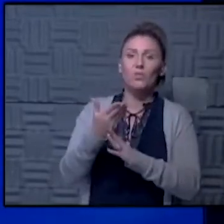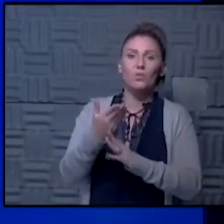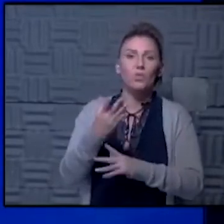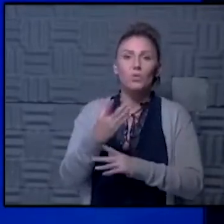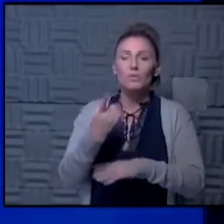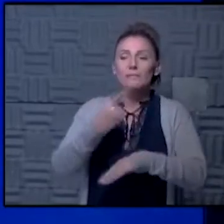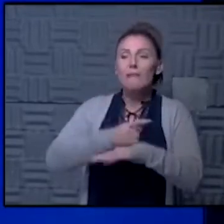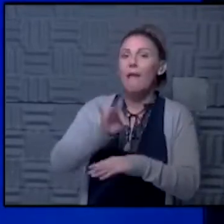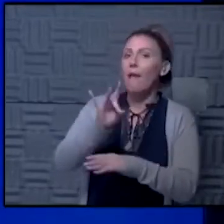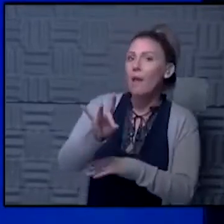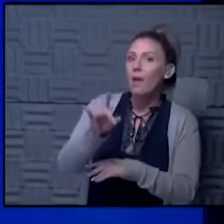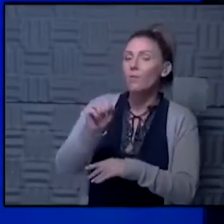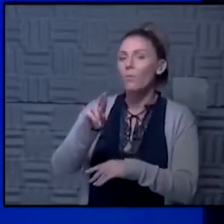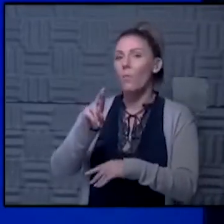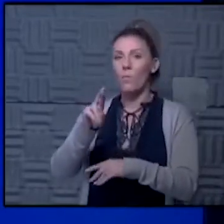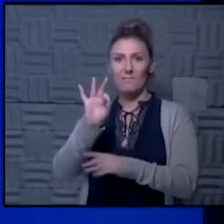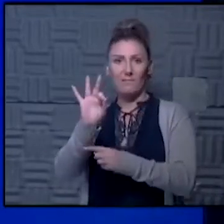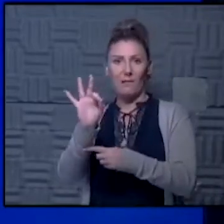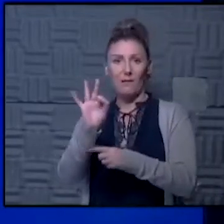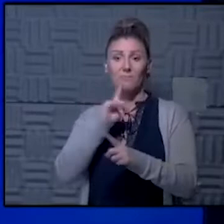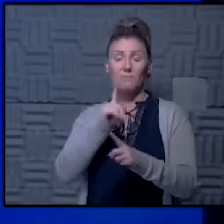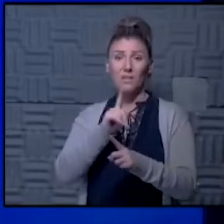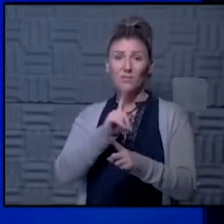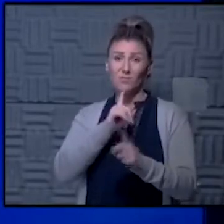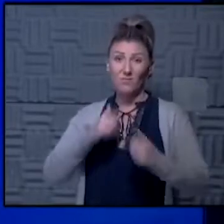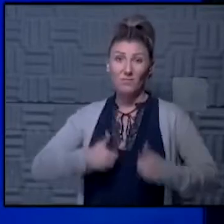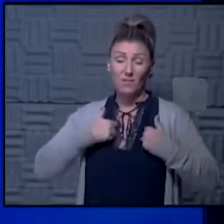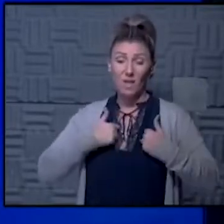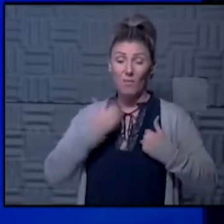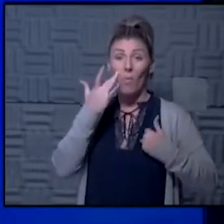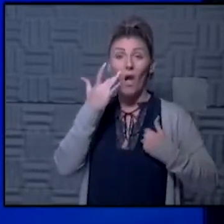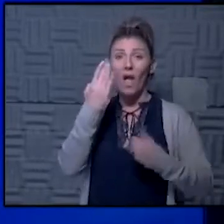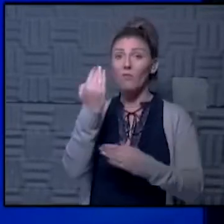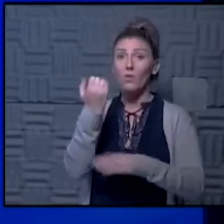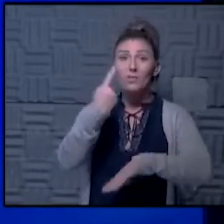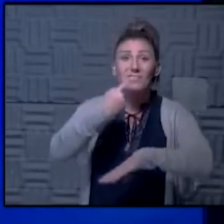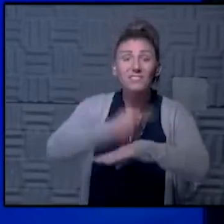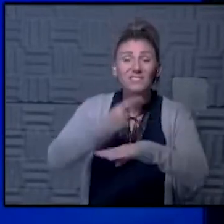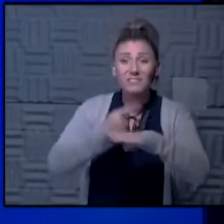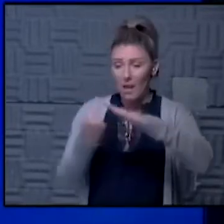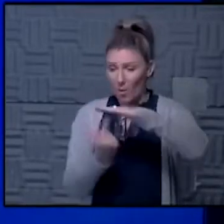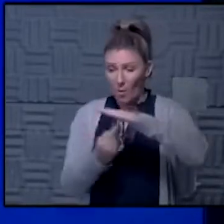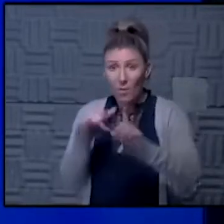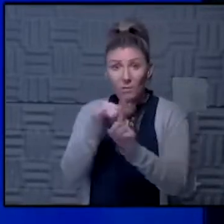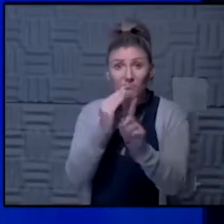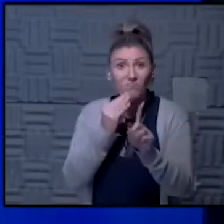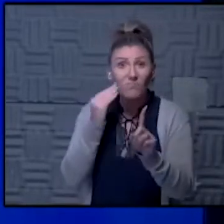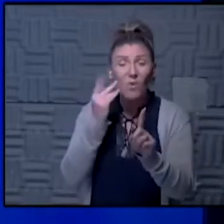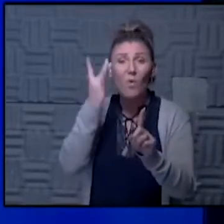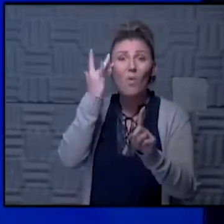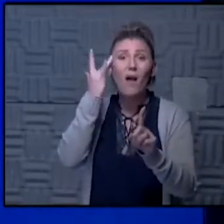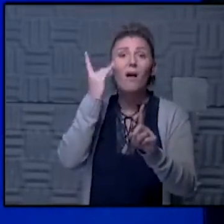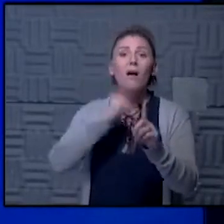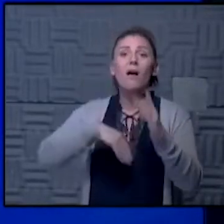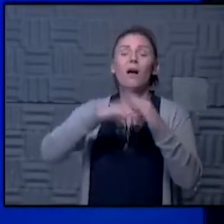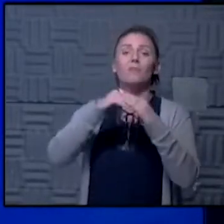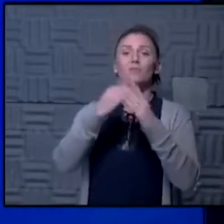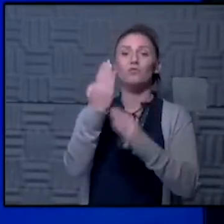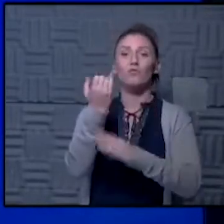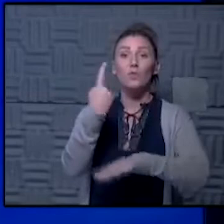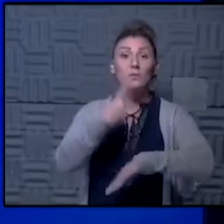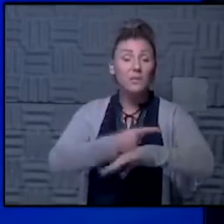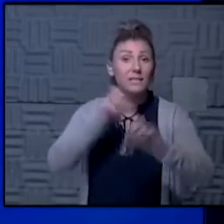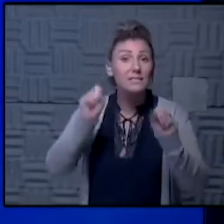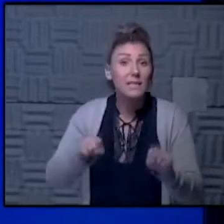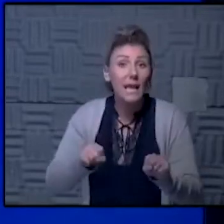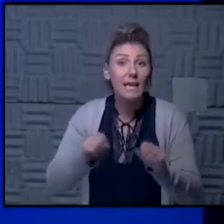9. But the reality is, the reason there's a 14-day quarantine for this virus is it can take up to 14 days to start seeing